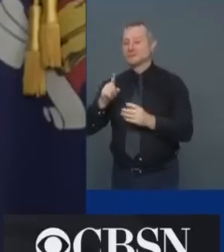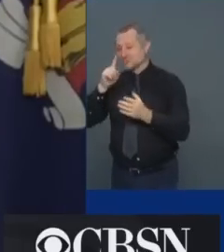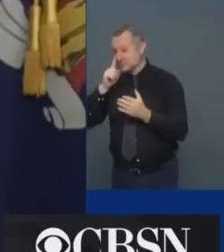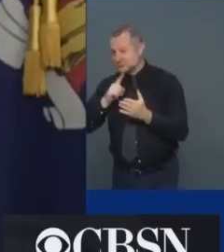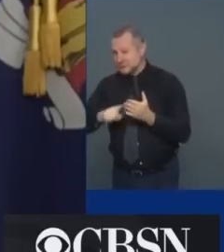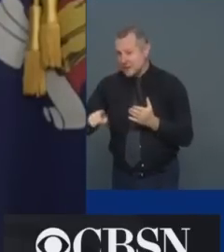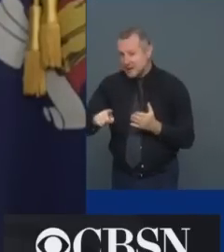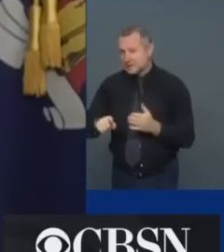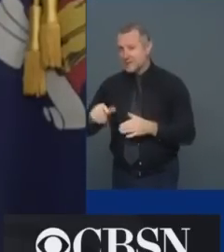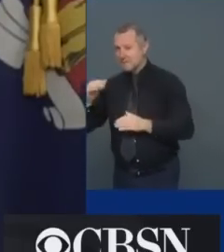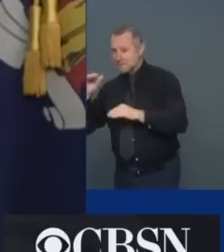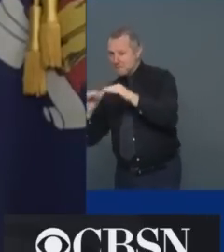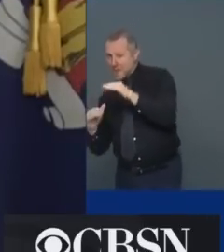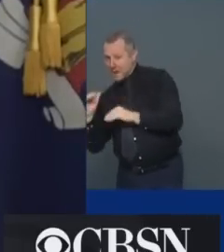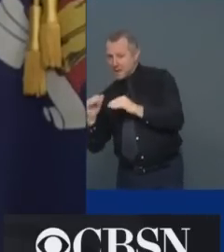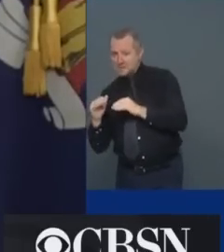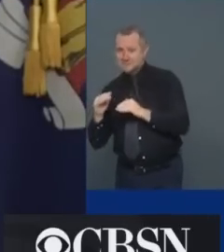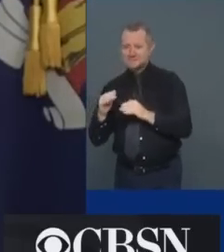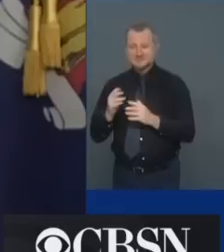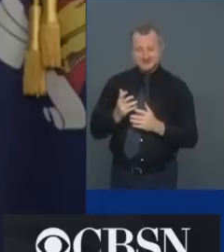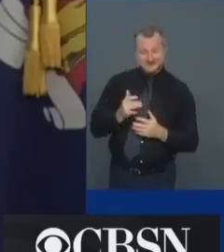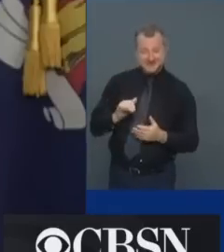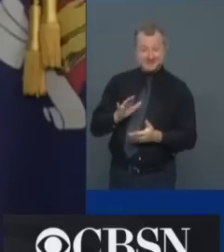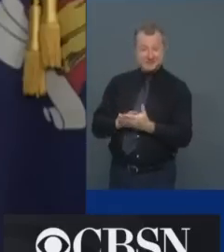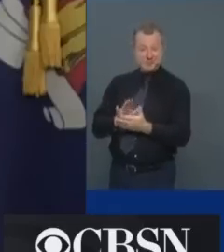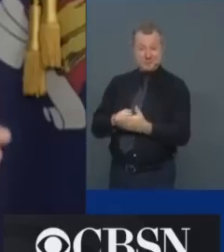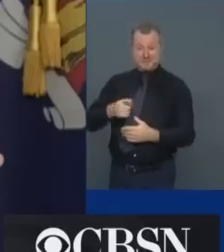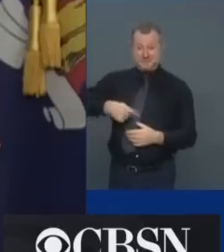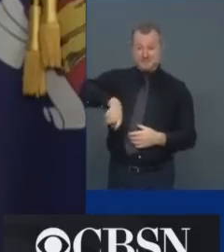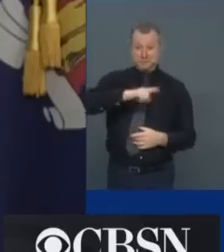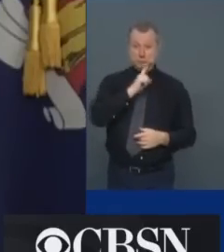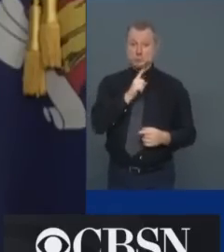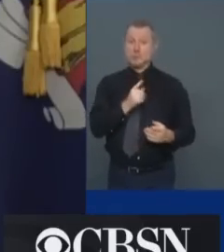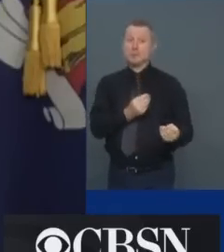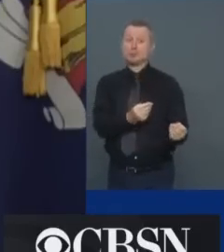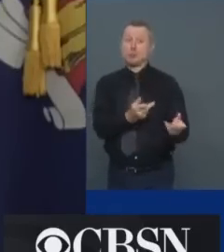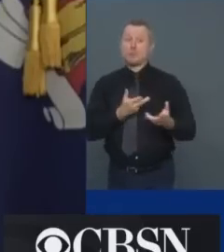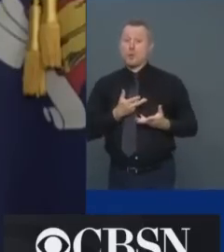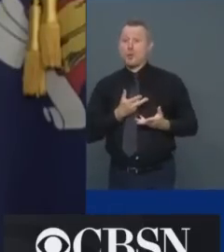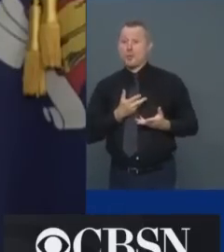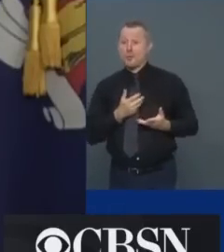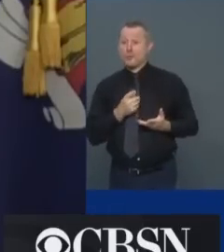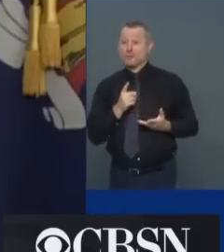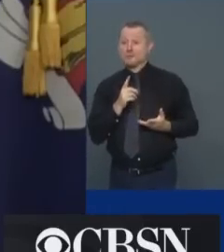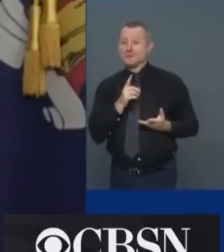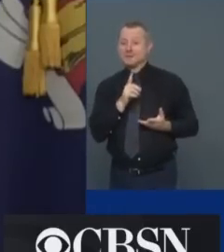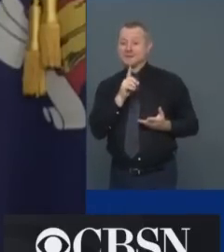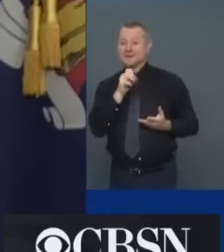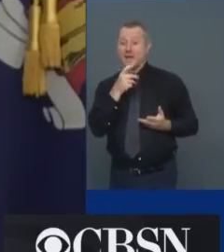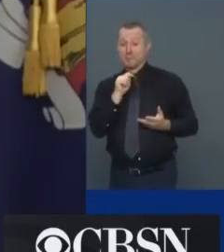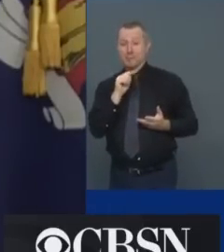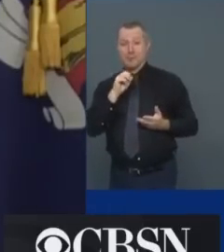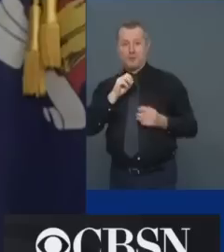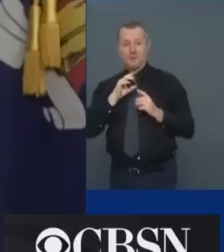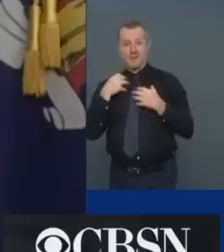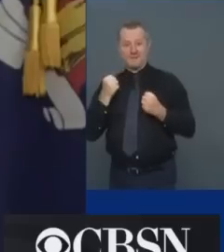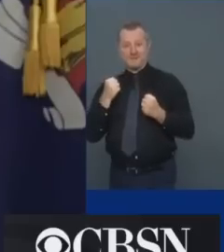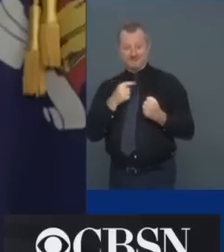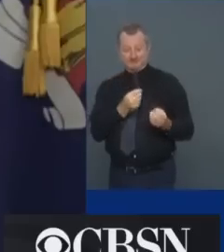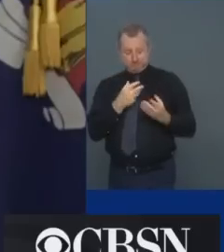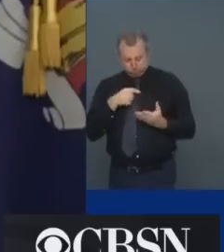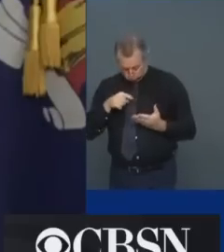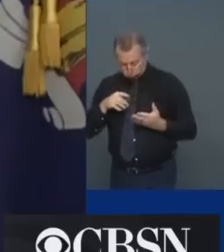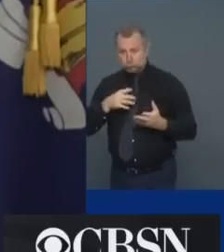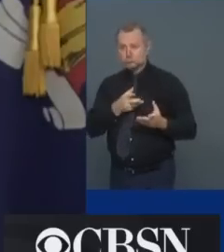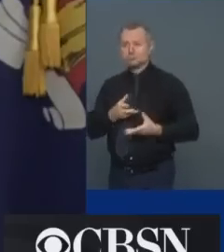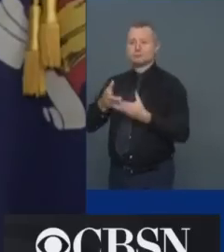what the school will report, and the school reports to the Department of Health, and that will be there. School will report, we did X